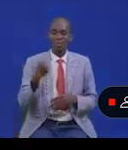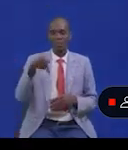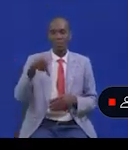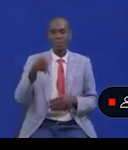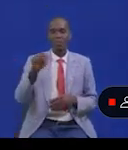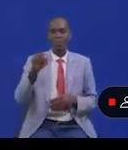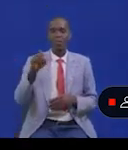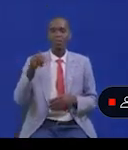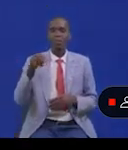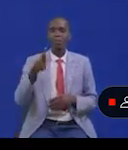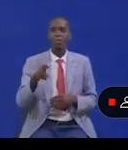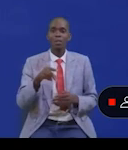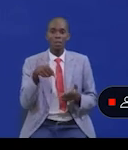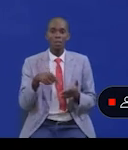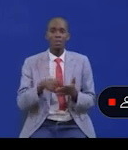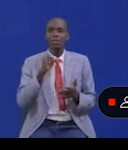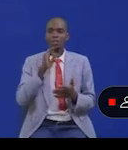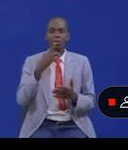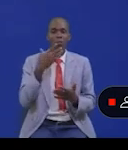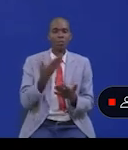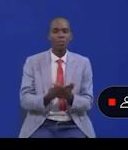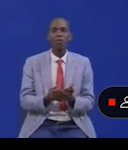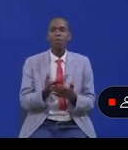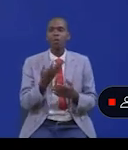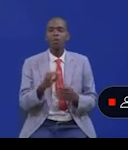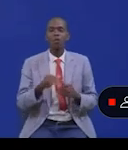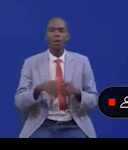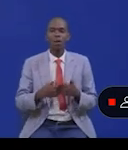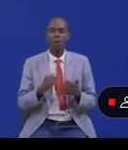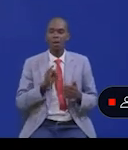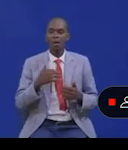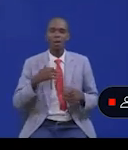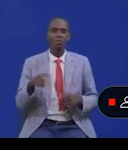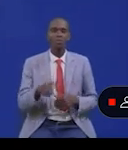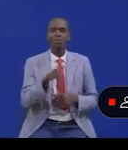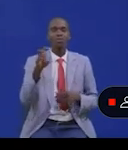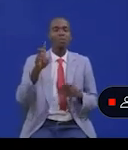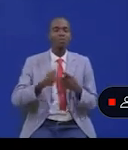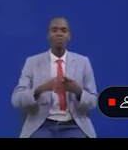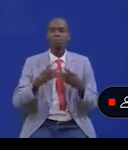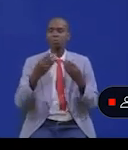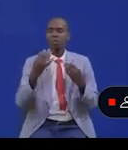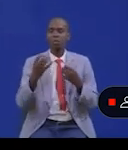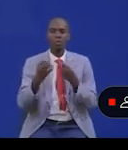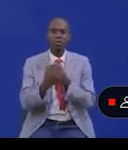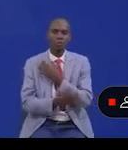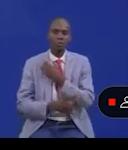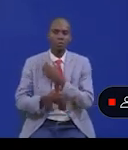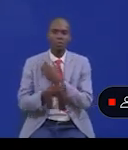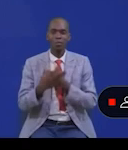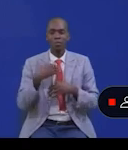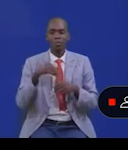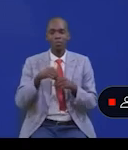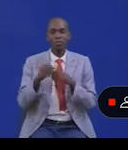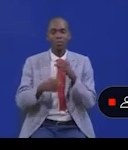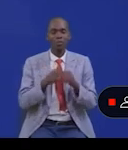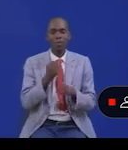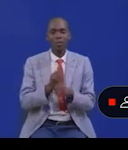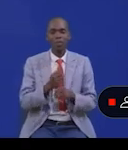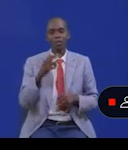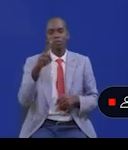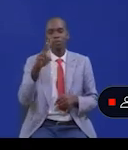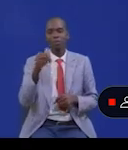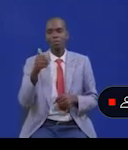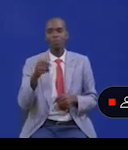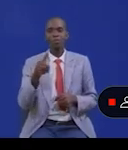This passport is the proof of how I have traveled to 257 countries. And in 2010, I even broke the world record and became